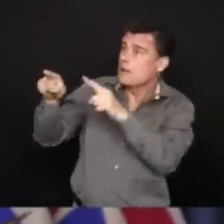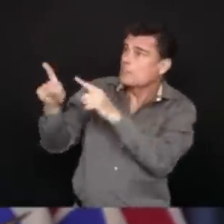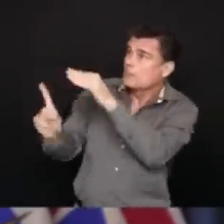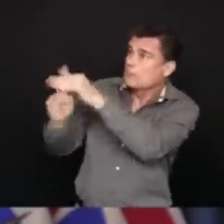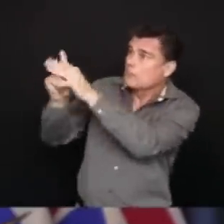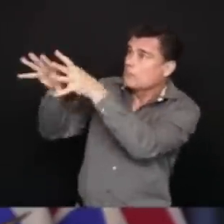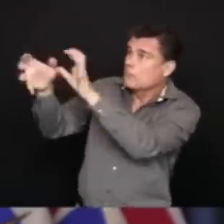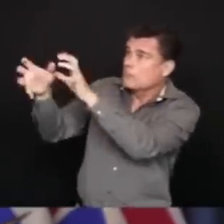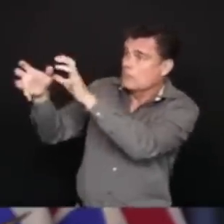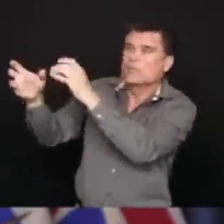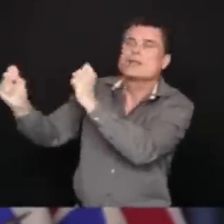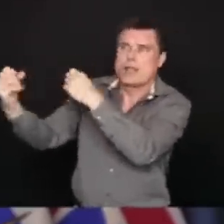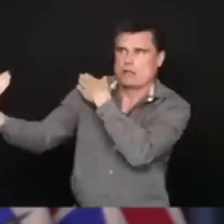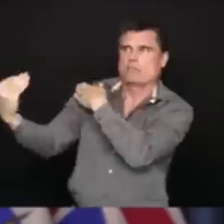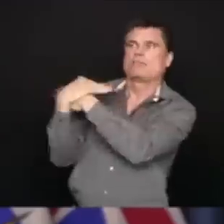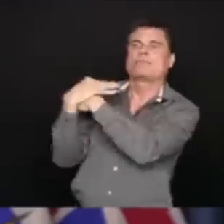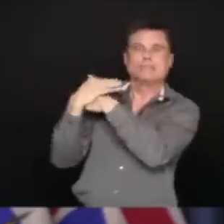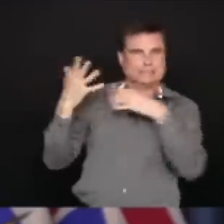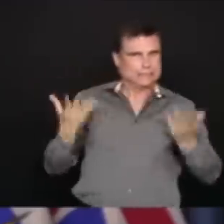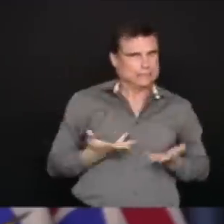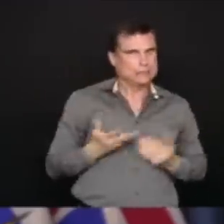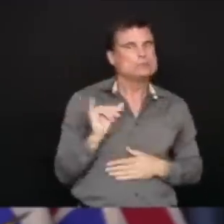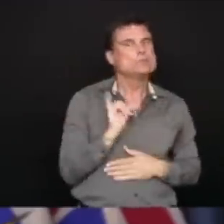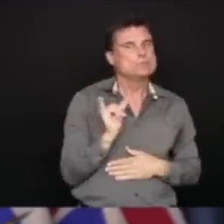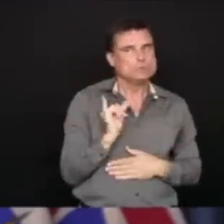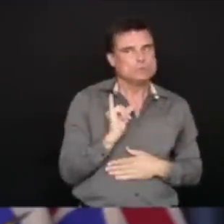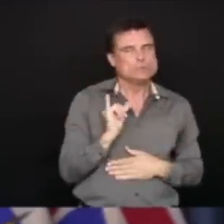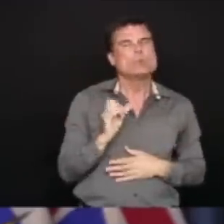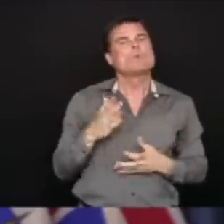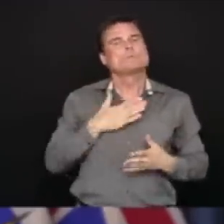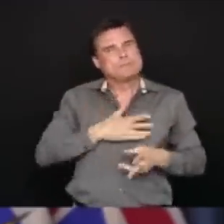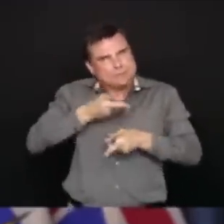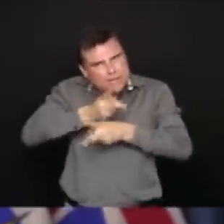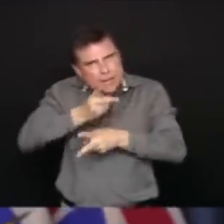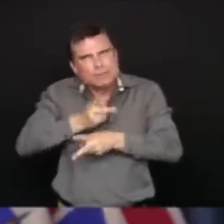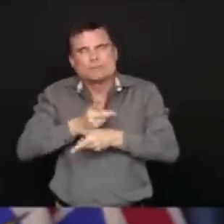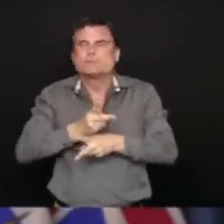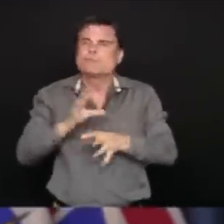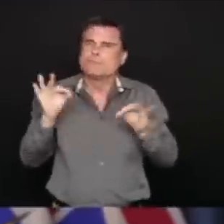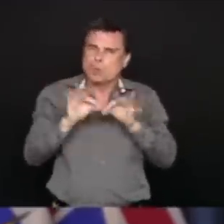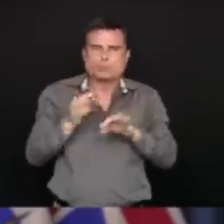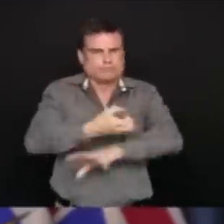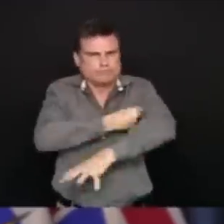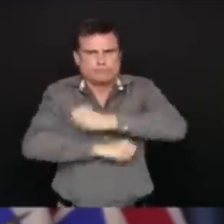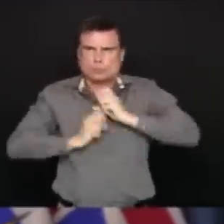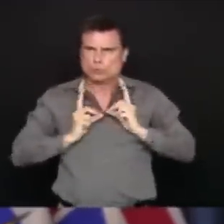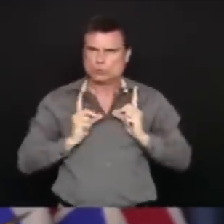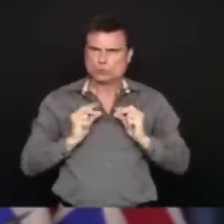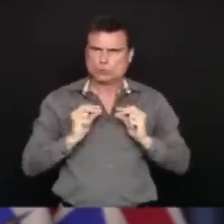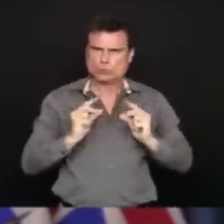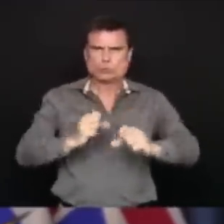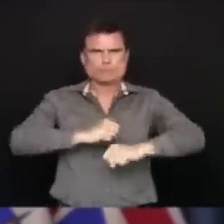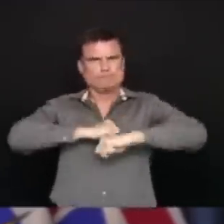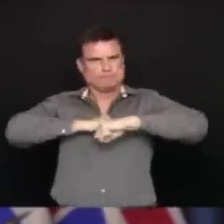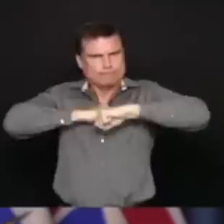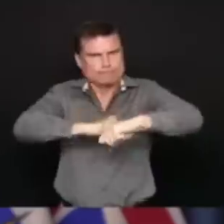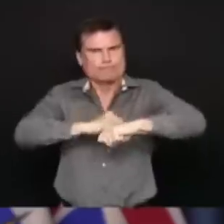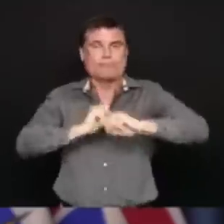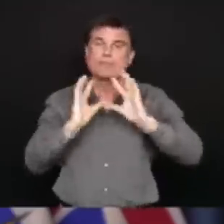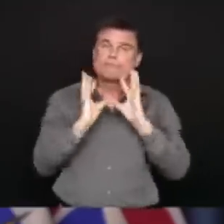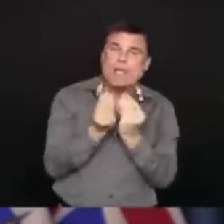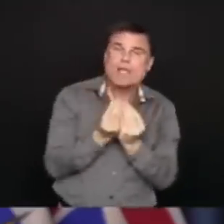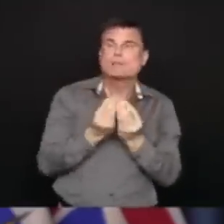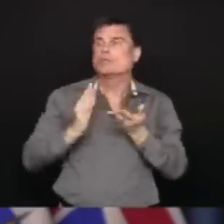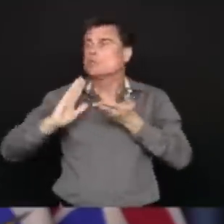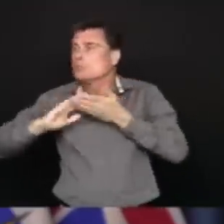in BC to protect our families and our communities. The easing of restrictions, when they come,